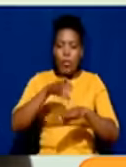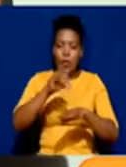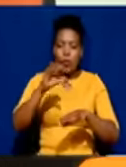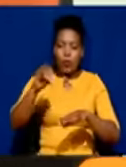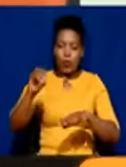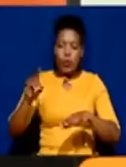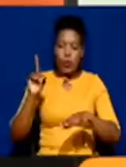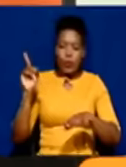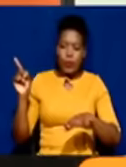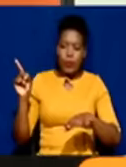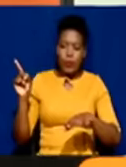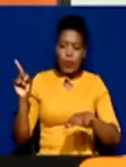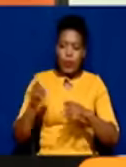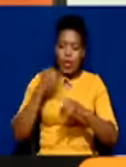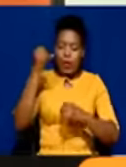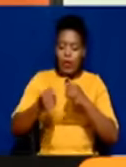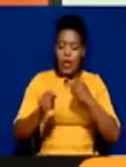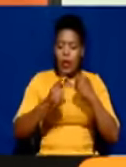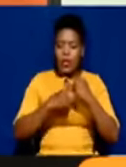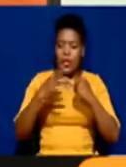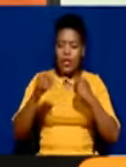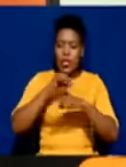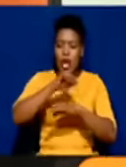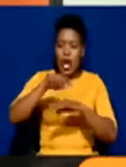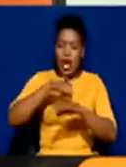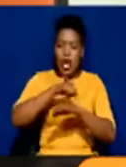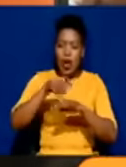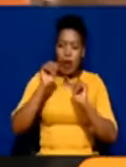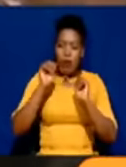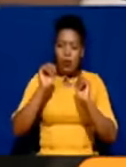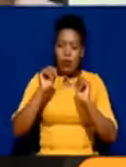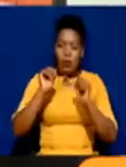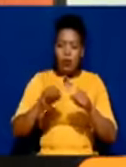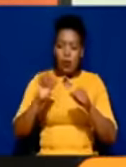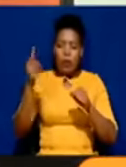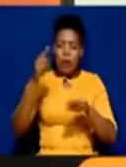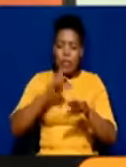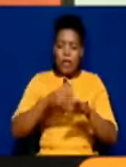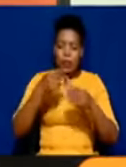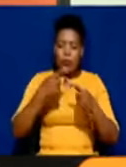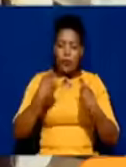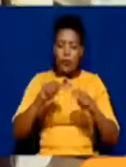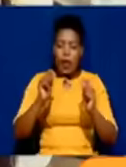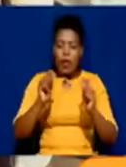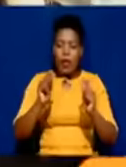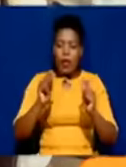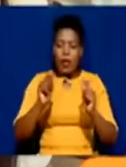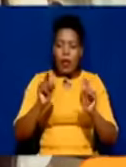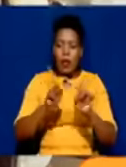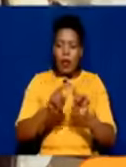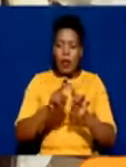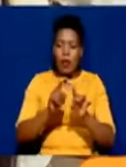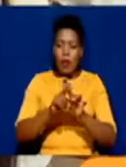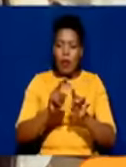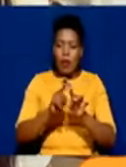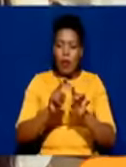an anticipated end time of 60 hours, which will be Wekesa's first attempt. According to the Guinness